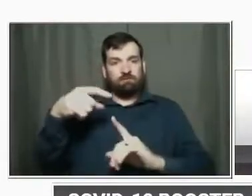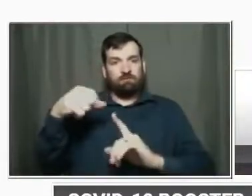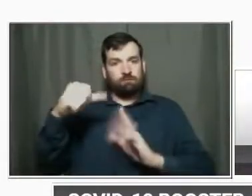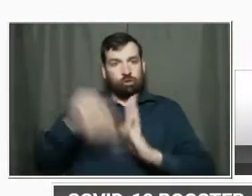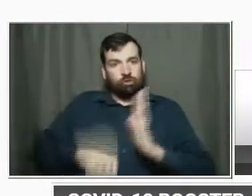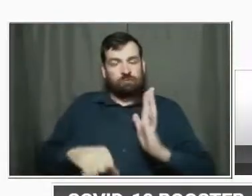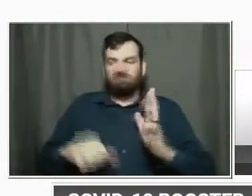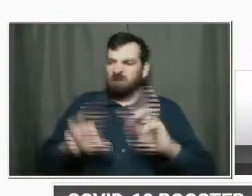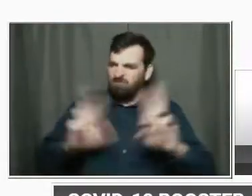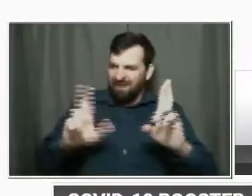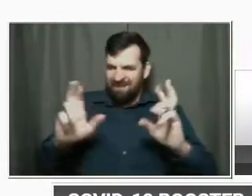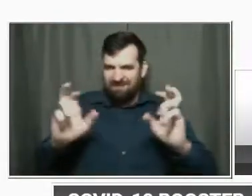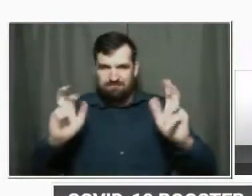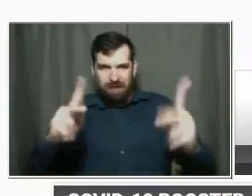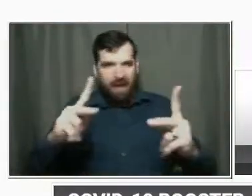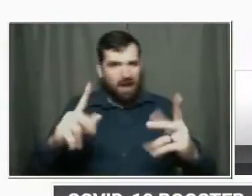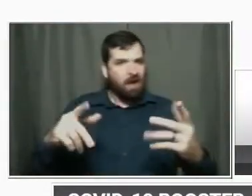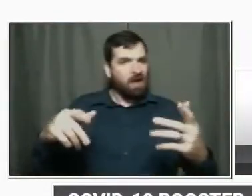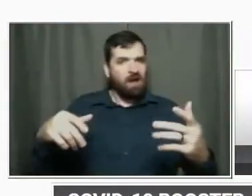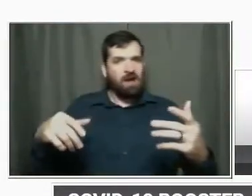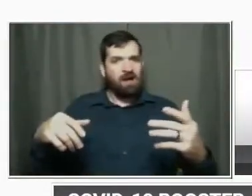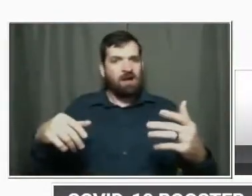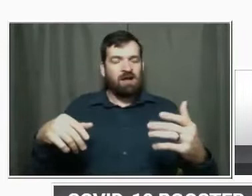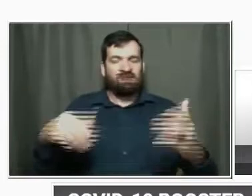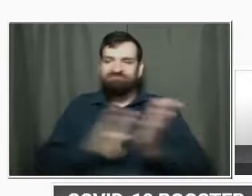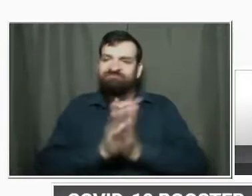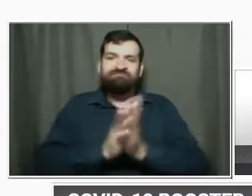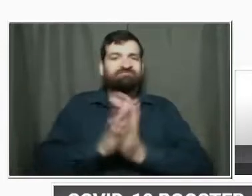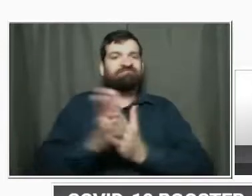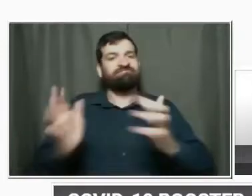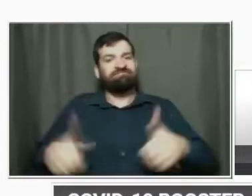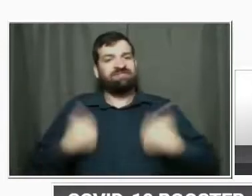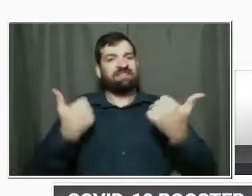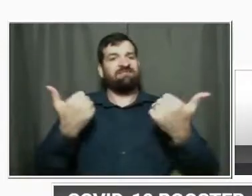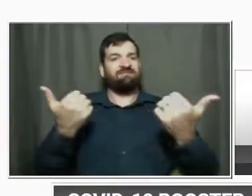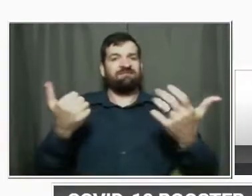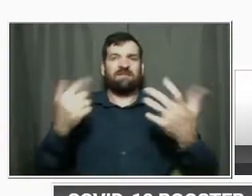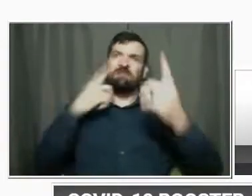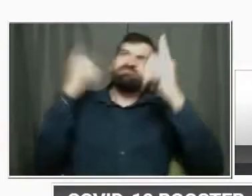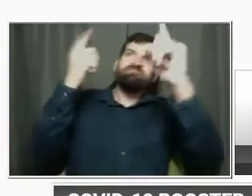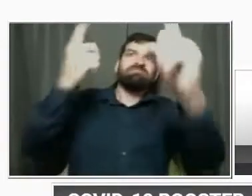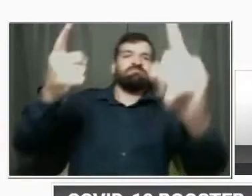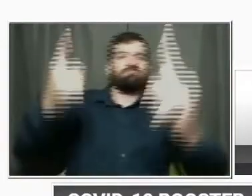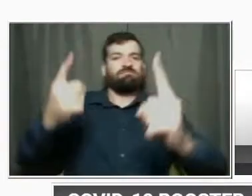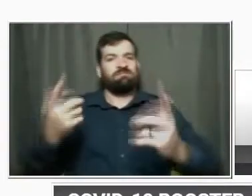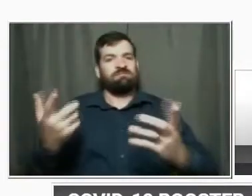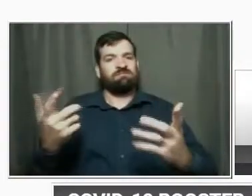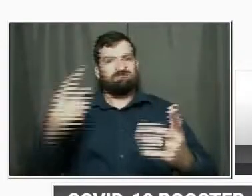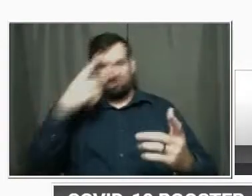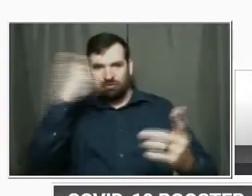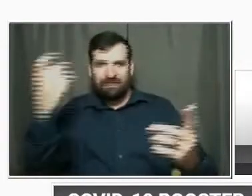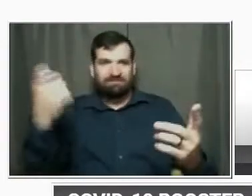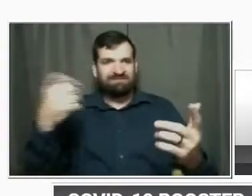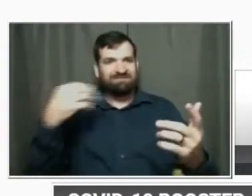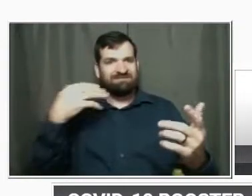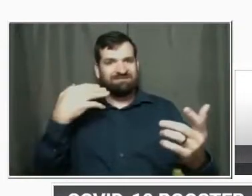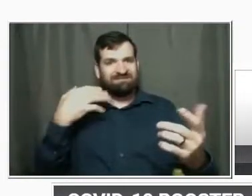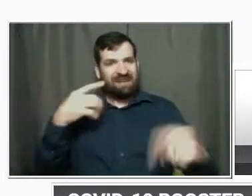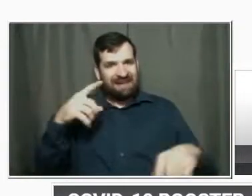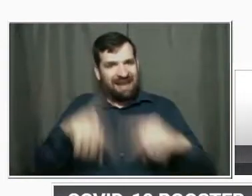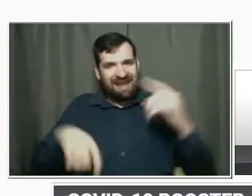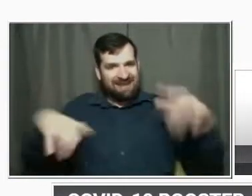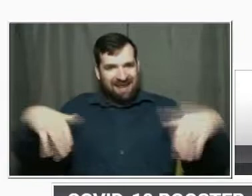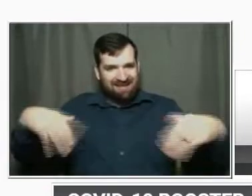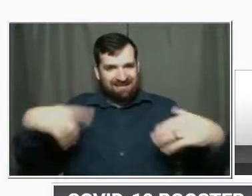to what I was doing, living life and pursuing my dreams. And I know that I can't do that just yet because there is a